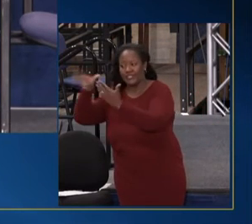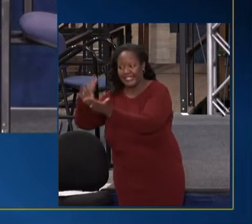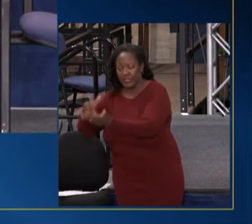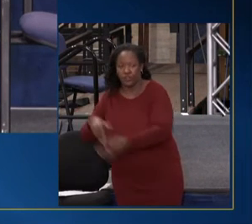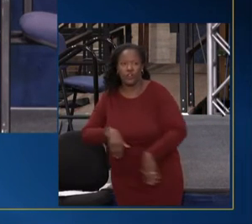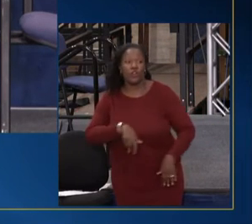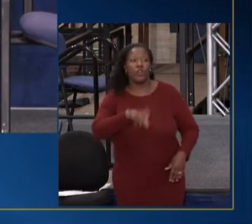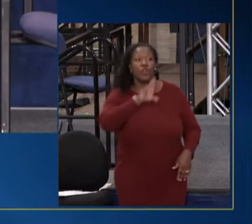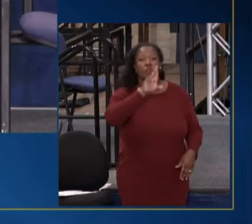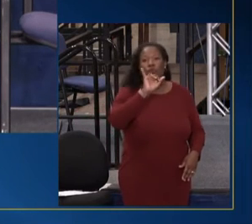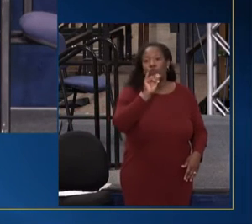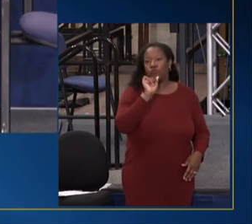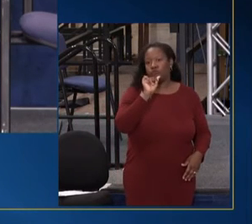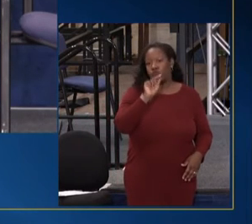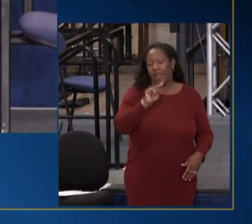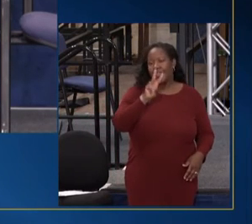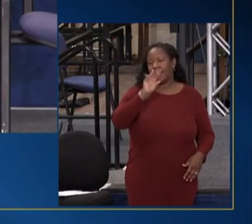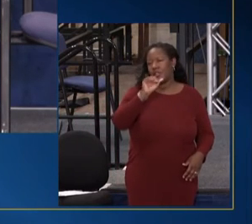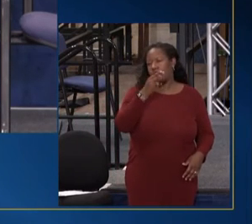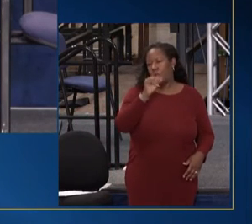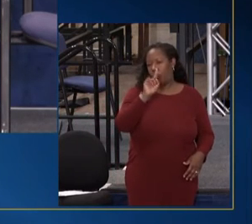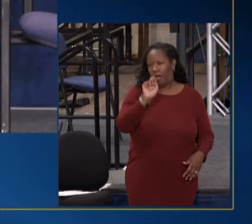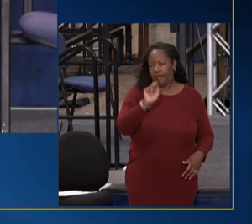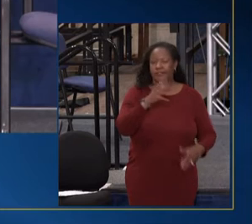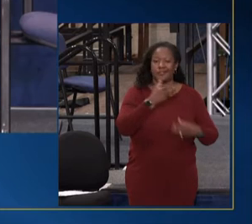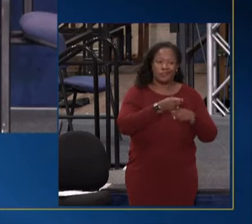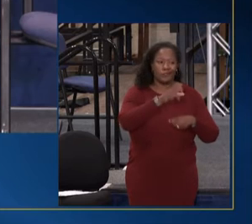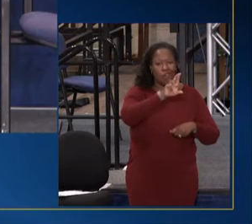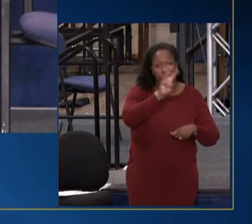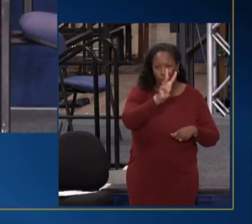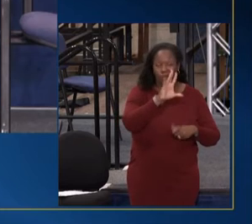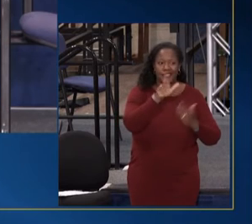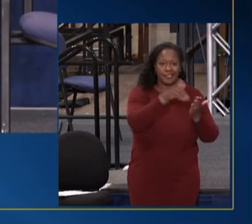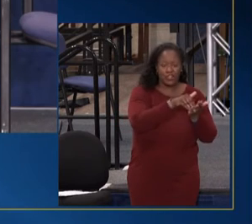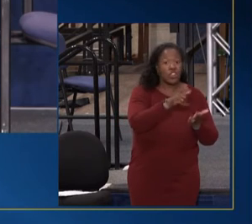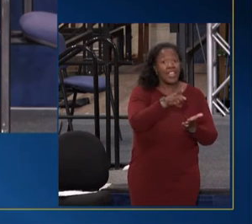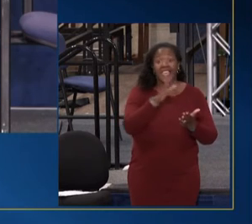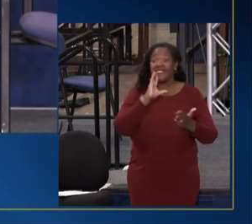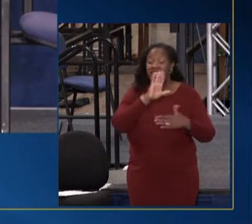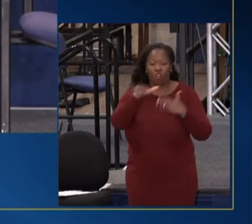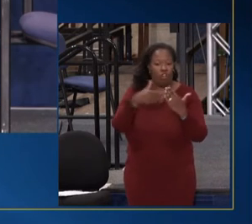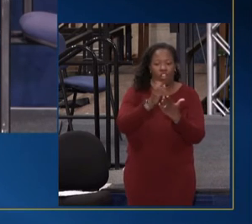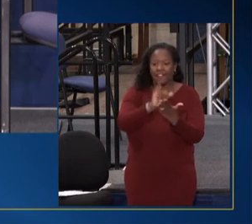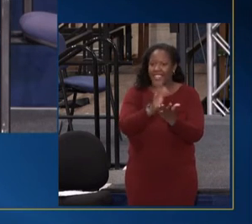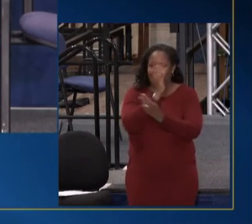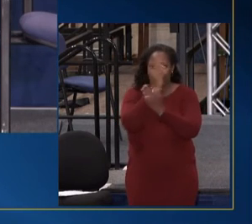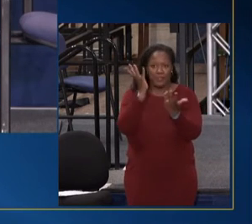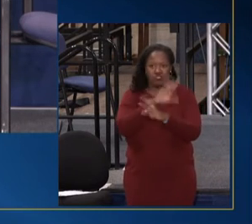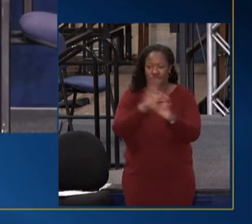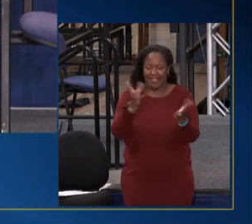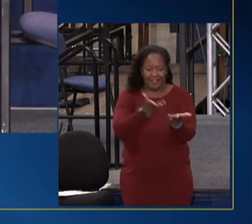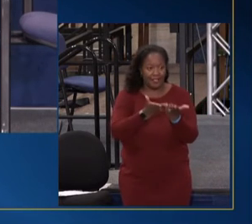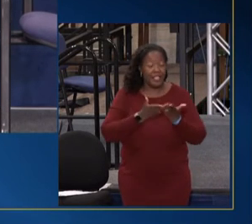HIV testing as well, like really put all of that together in a package. So unfortunately, some of the people with the